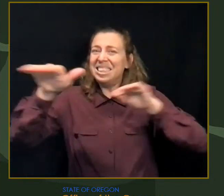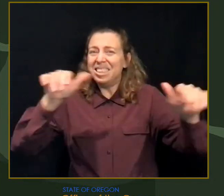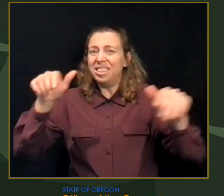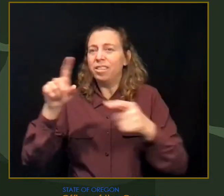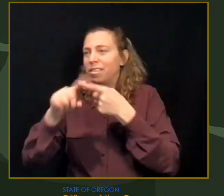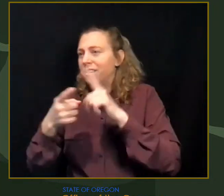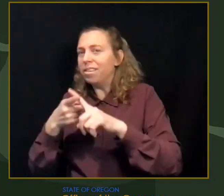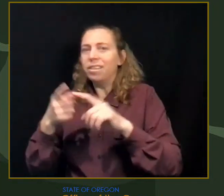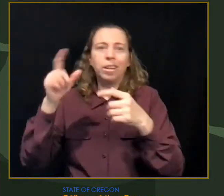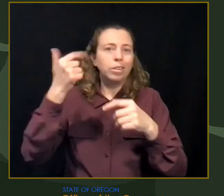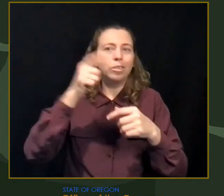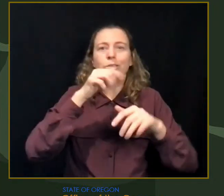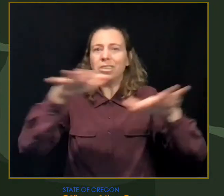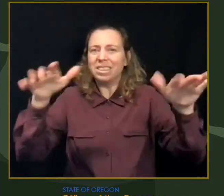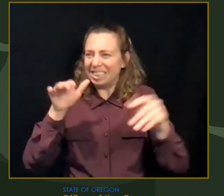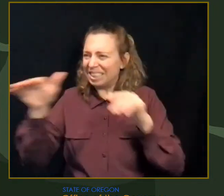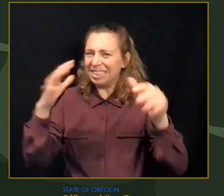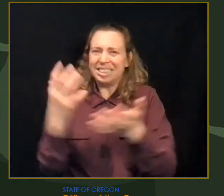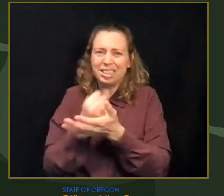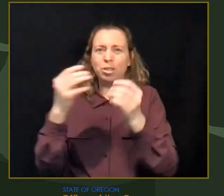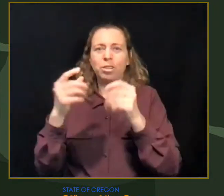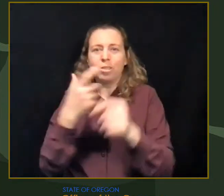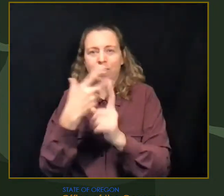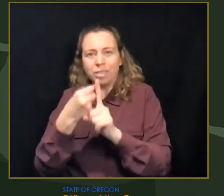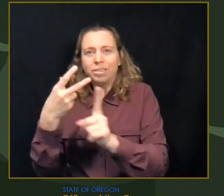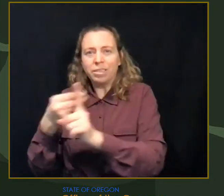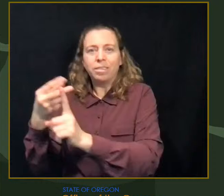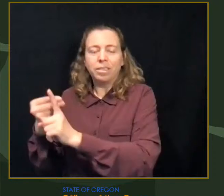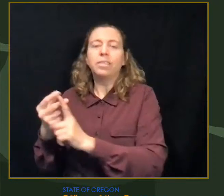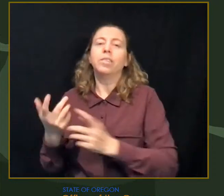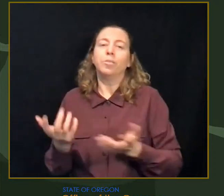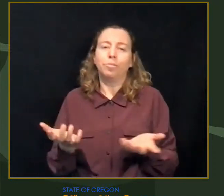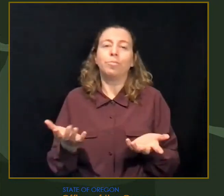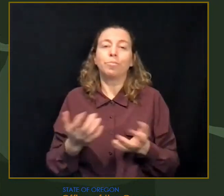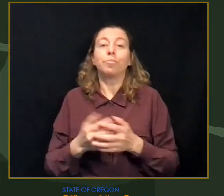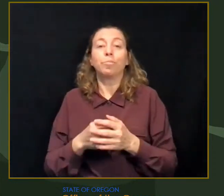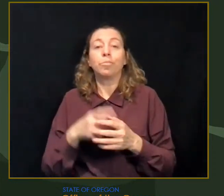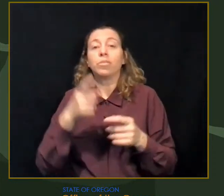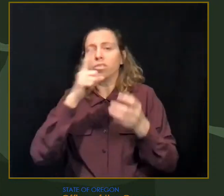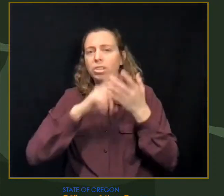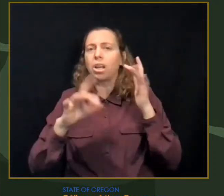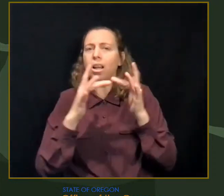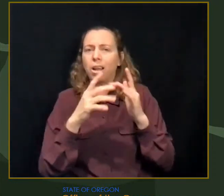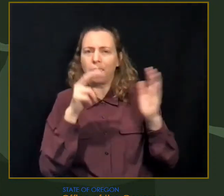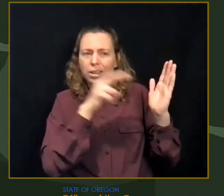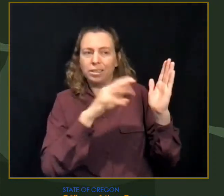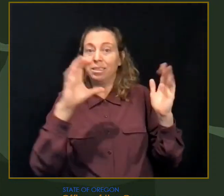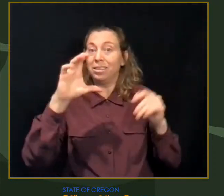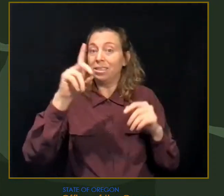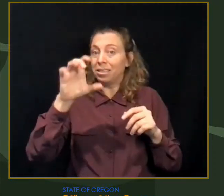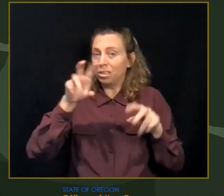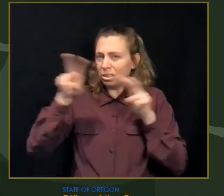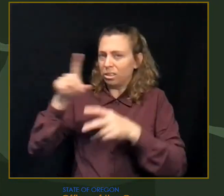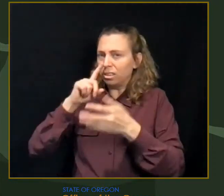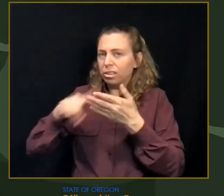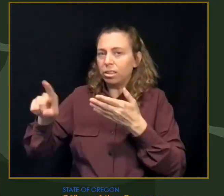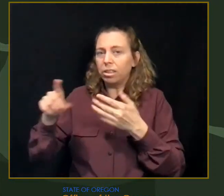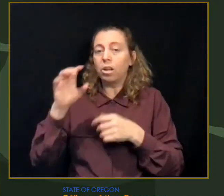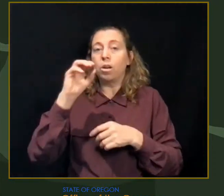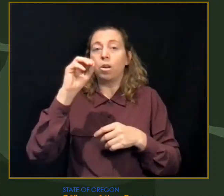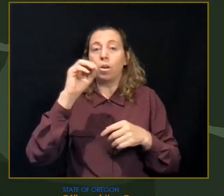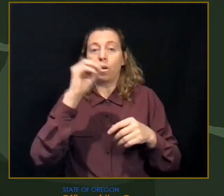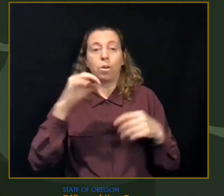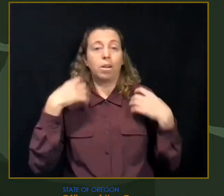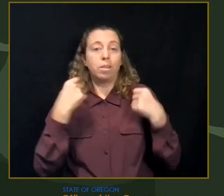vaccine, go online to some trusted sources, the Centers for Disease Control and Prevention, Oregon Health Authority, a trusted community partner,